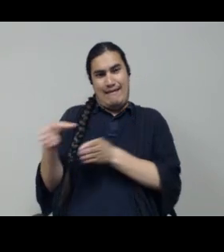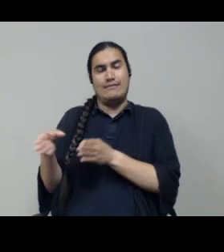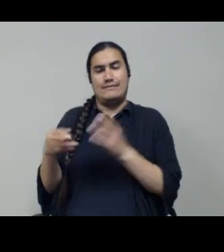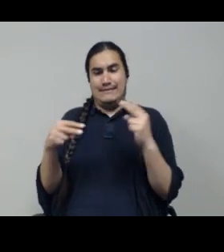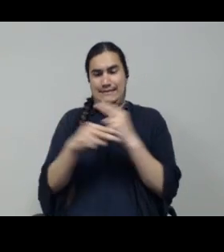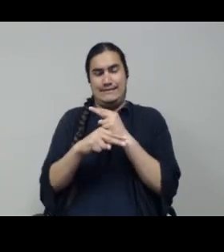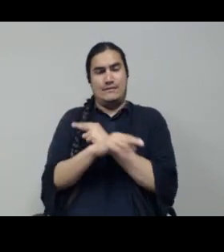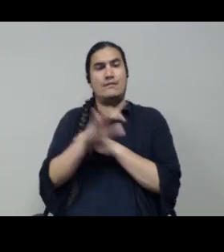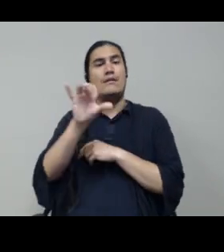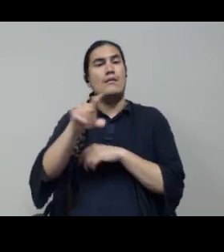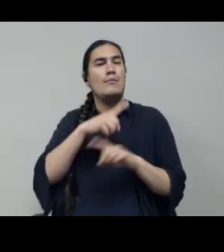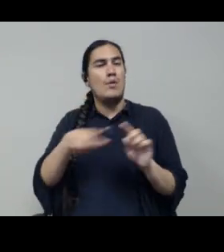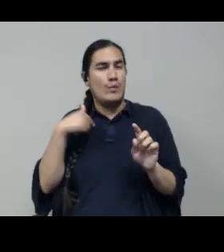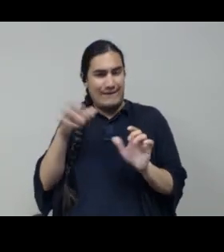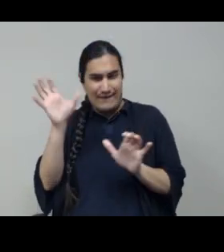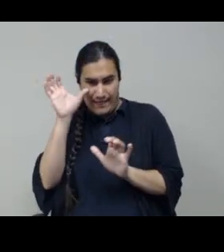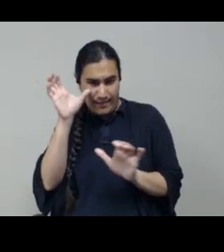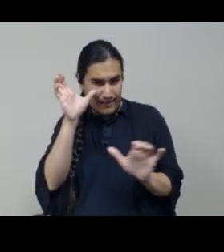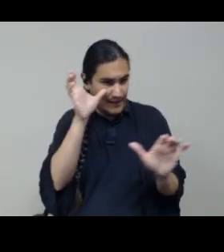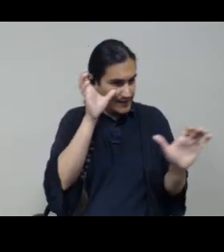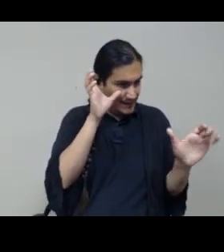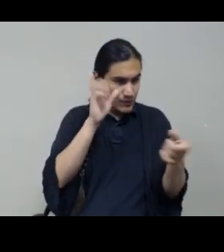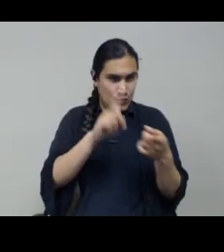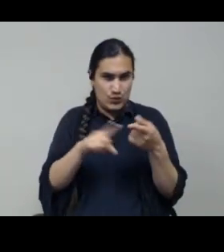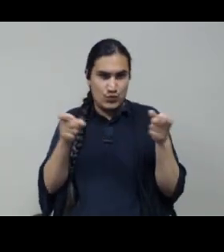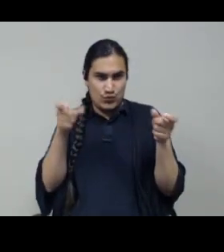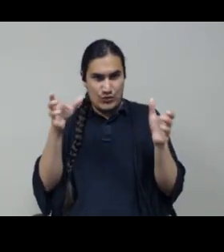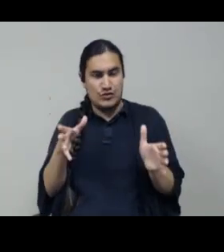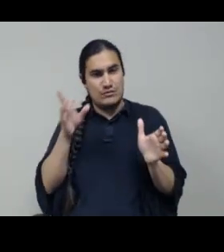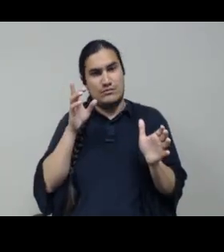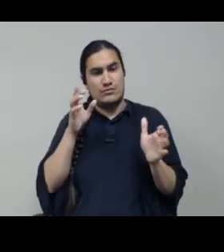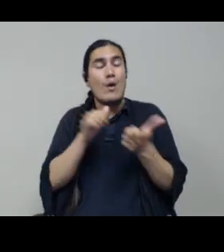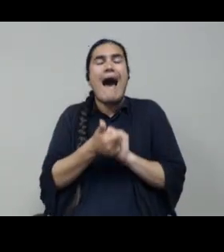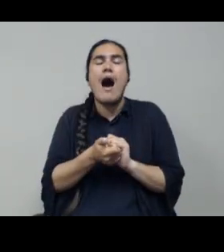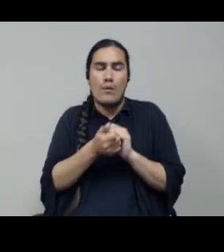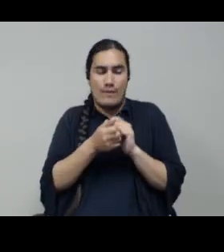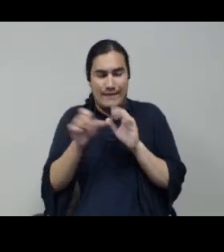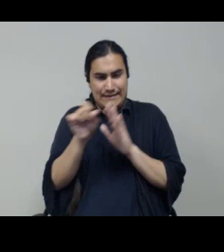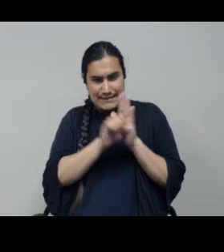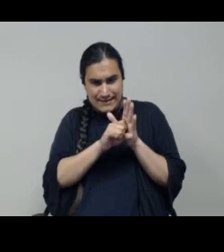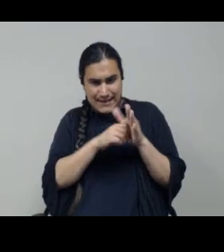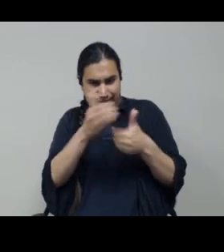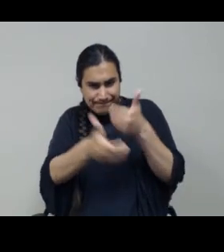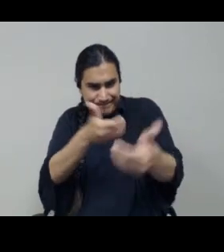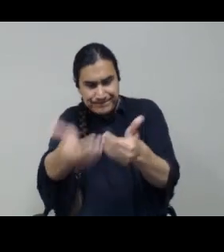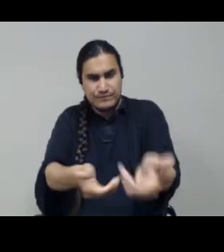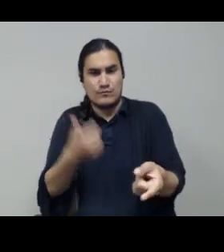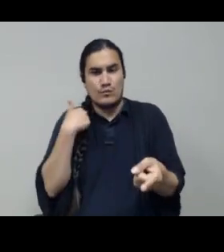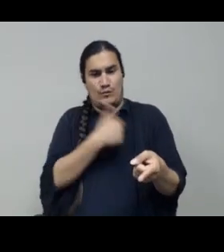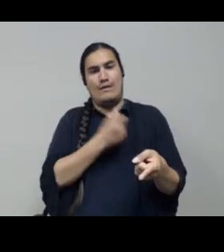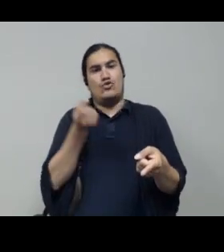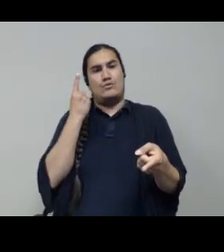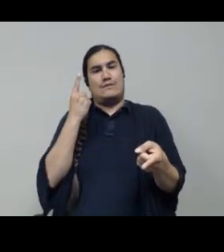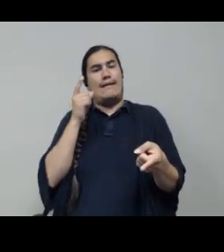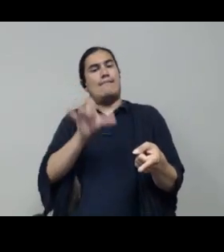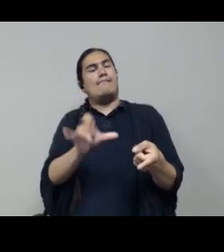we've listened closely to the direction the state is going, and we agree. We understand the importance